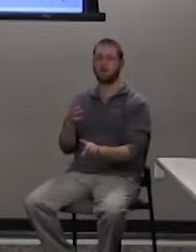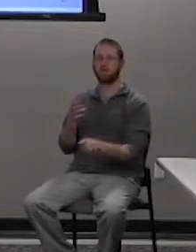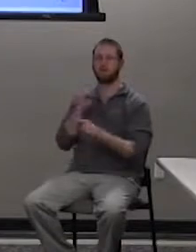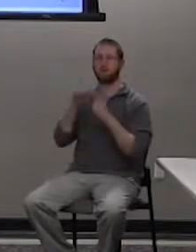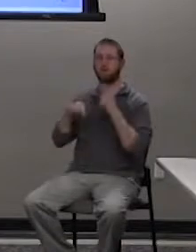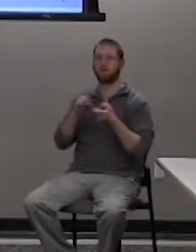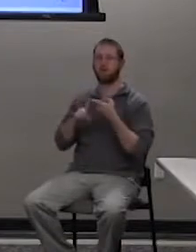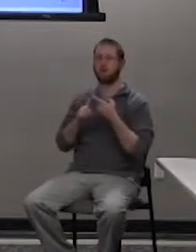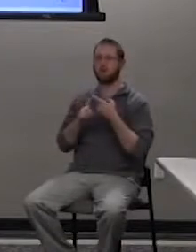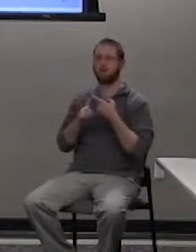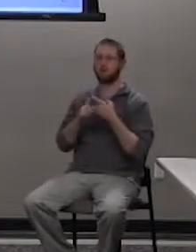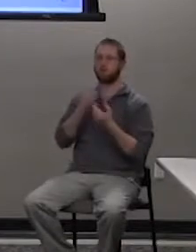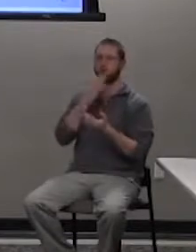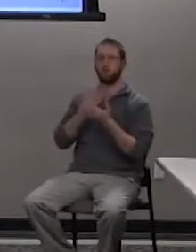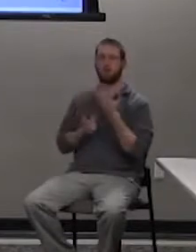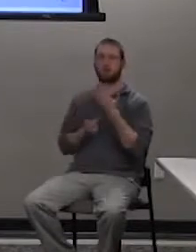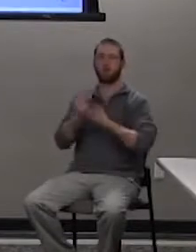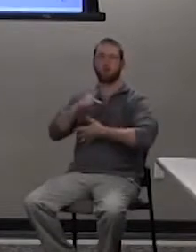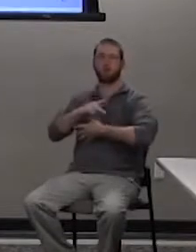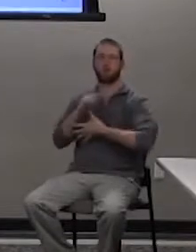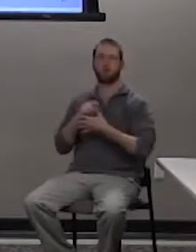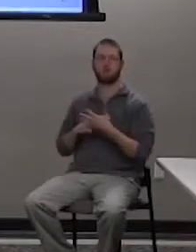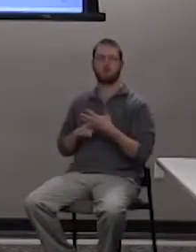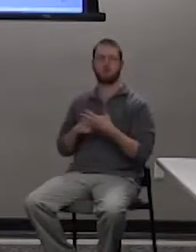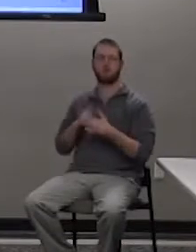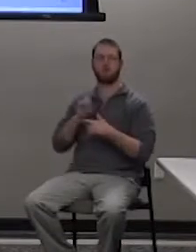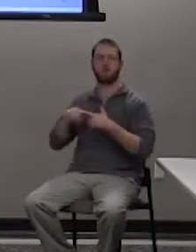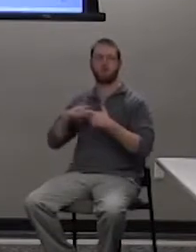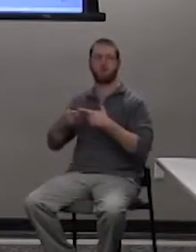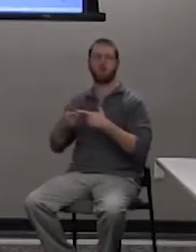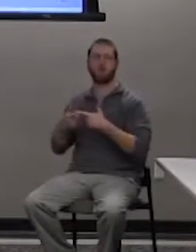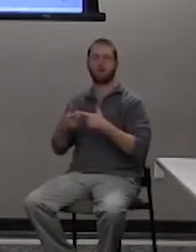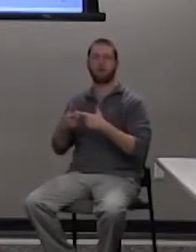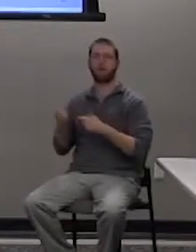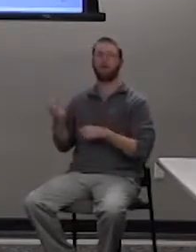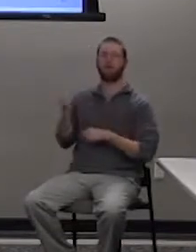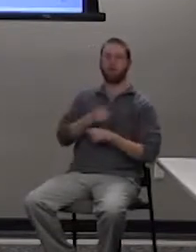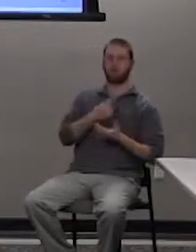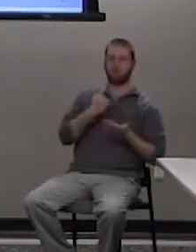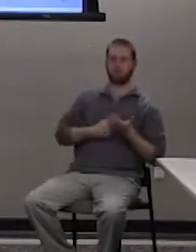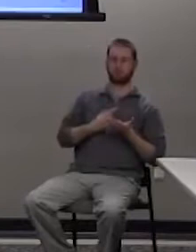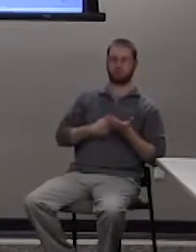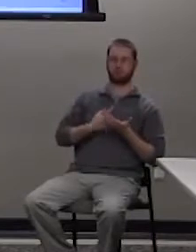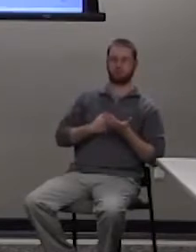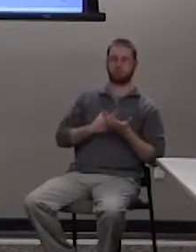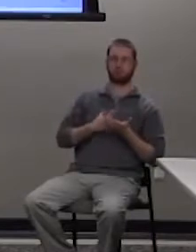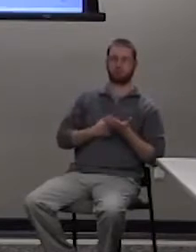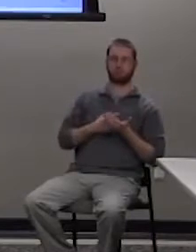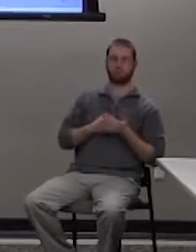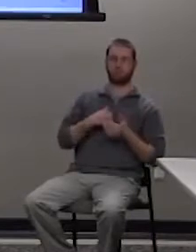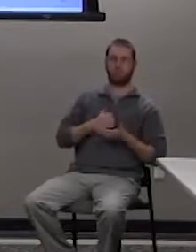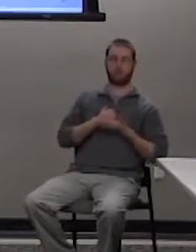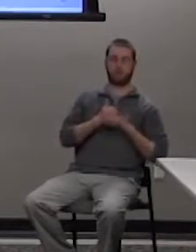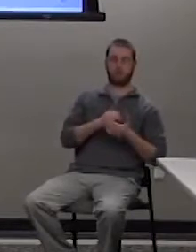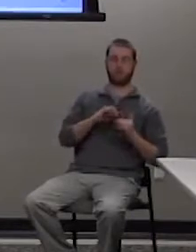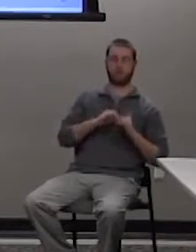articulate what the priorities ought to be, and then we'll get back to okay, who's got anything to help?